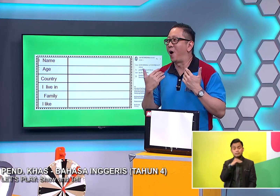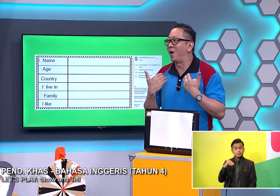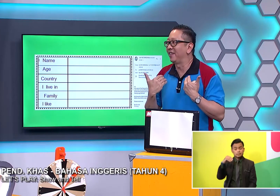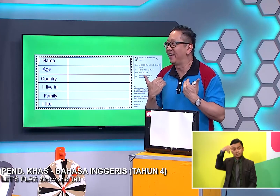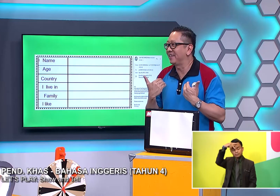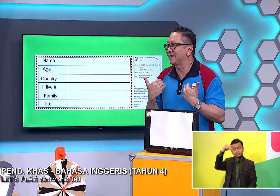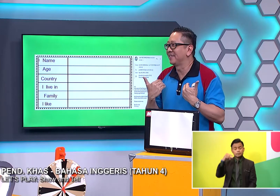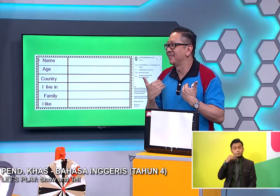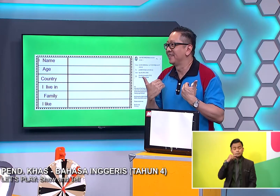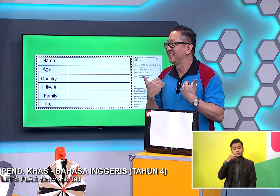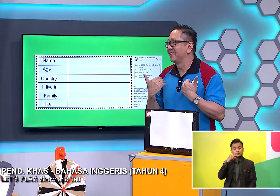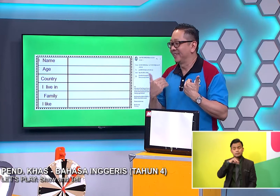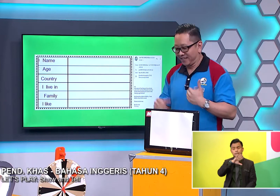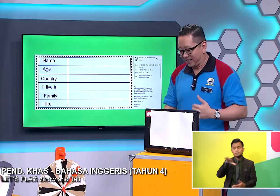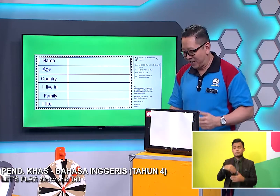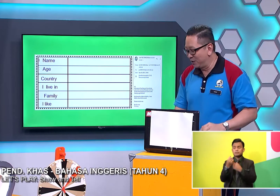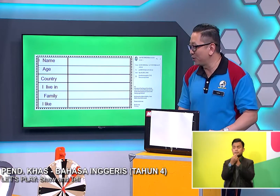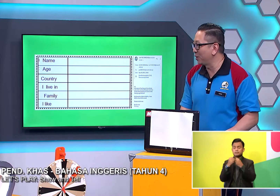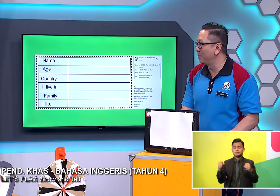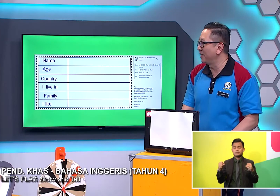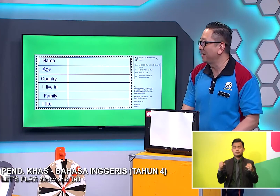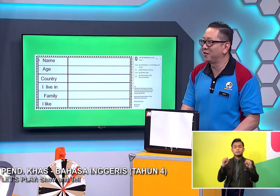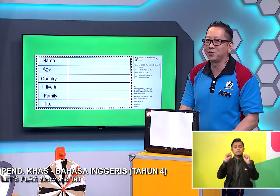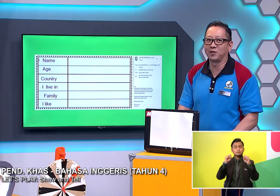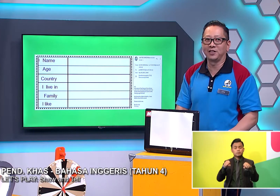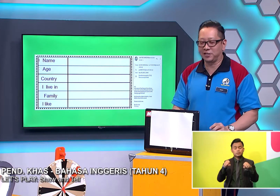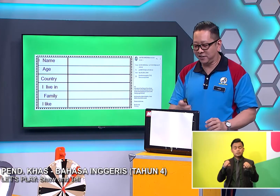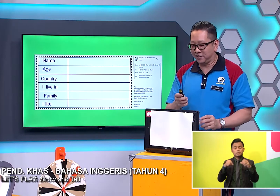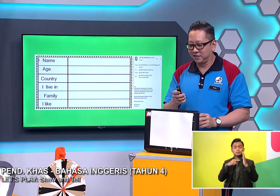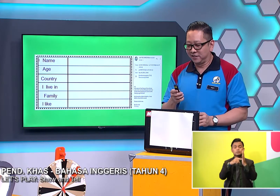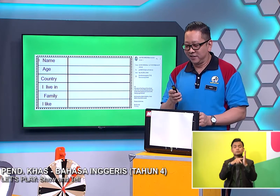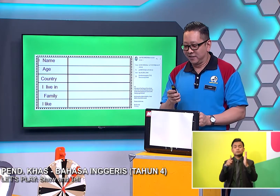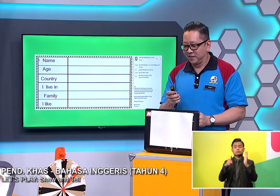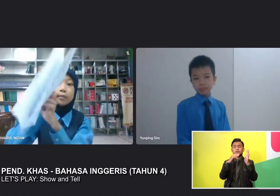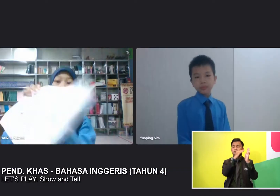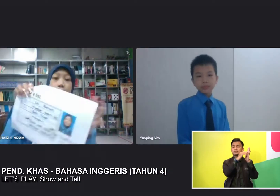your own list? Can you show me? Can you show teachers?